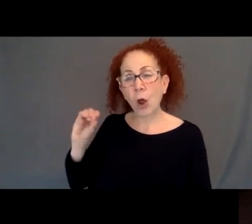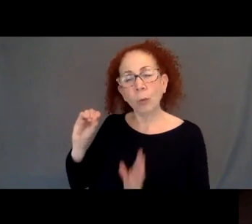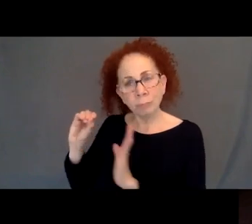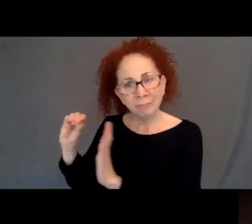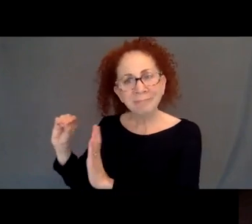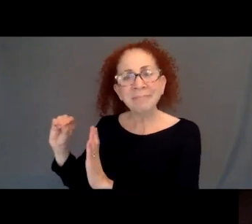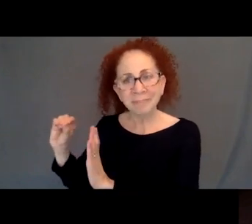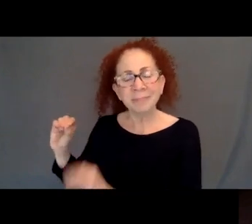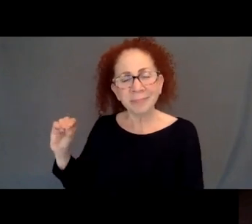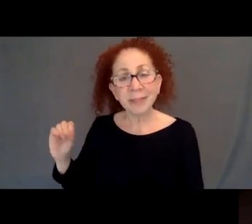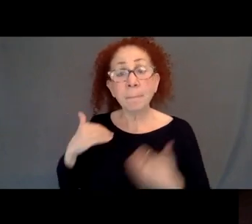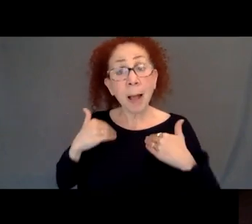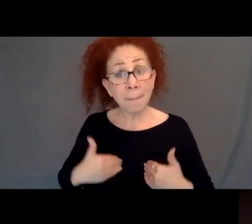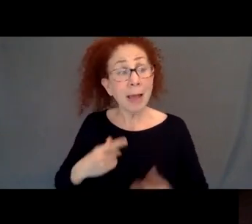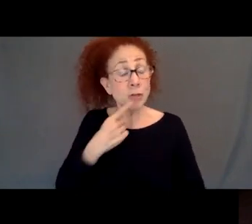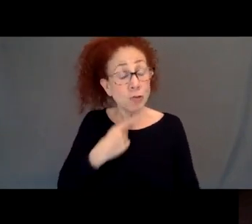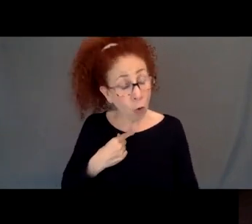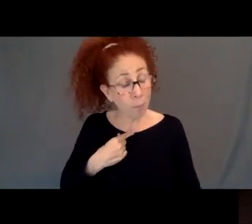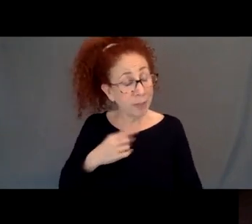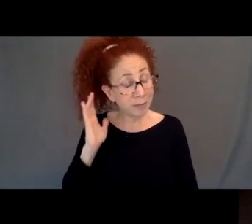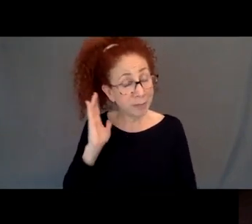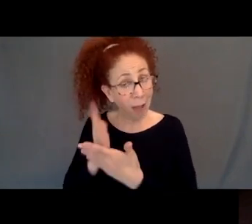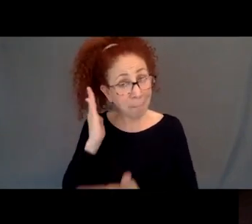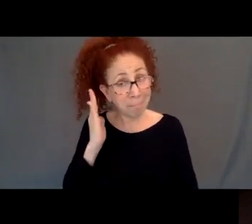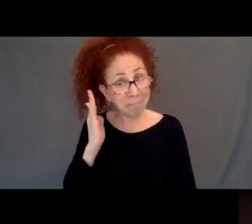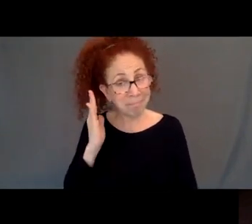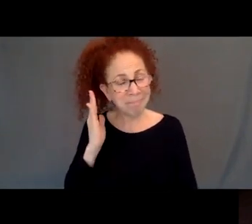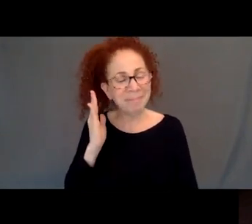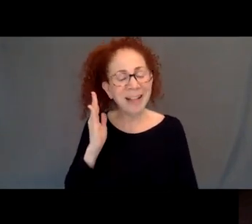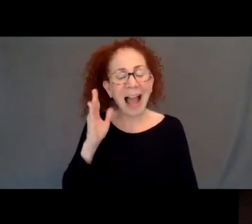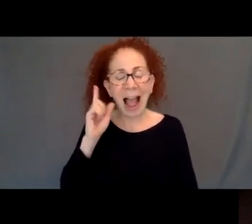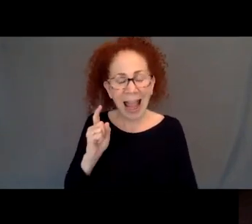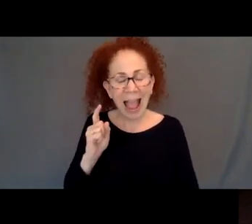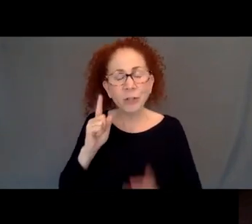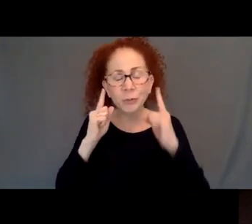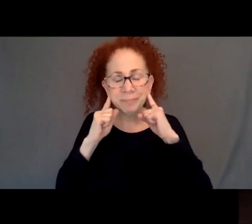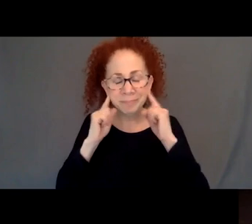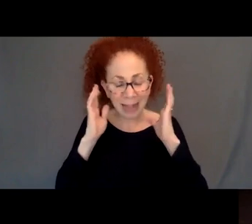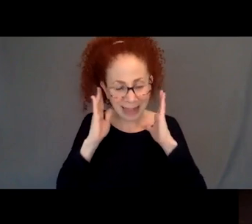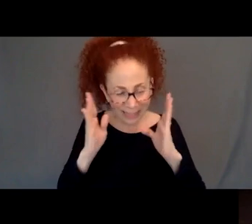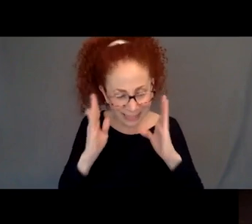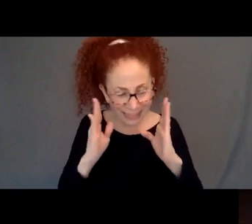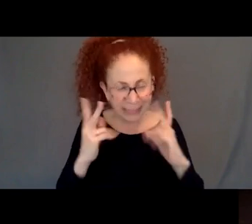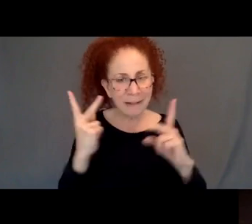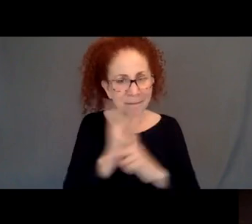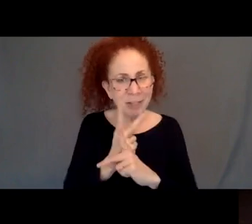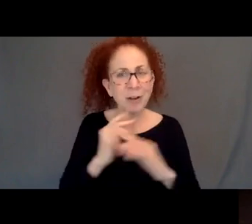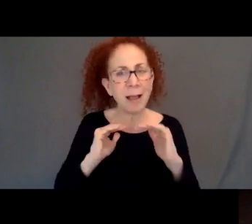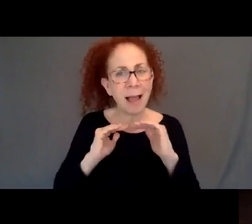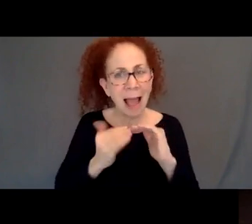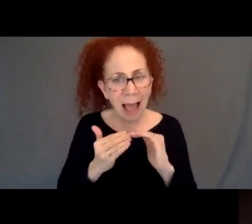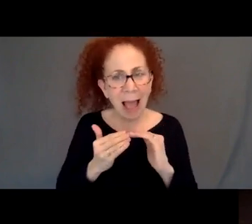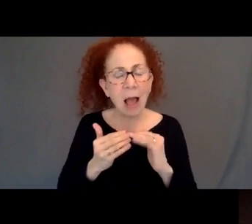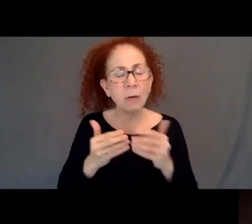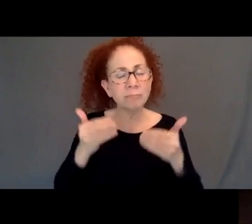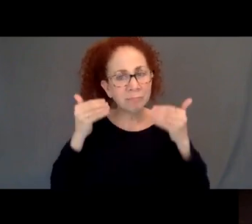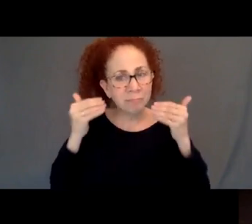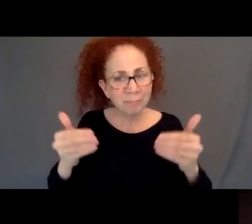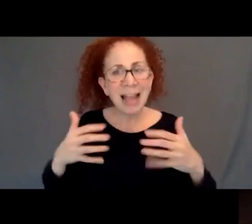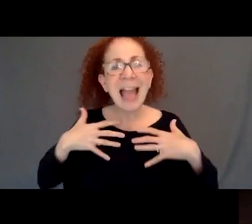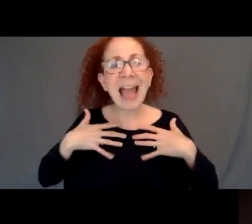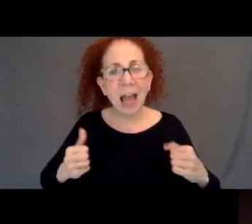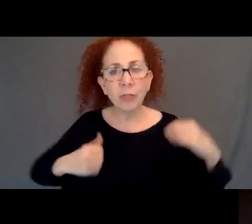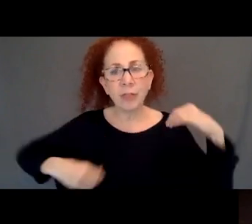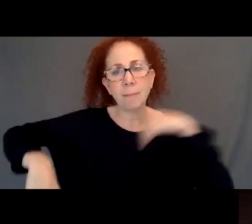So, you know, my body told me when to stop, and then I had to figure out ways that I could have a healthy